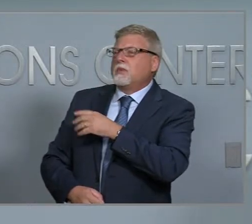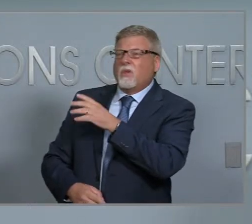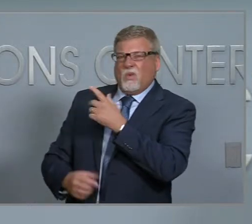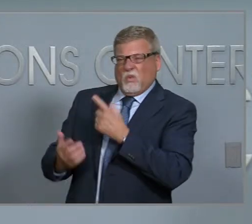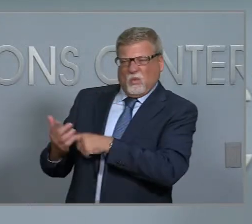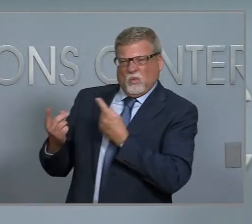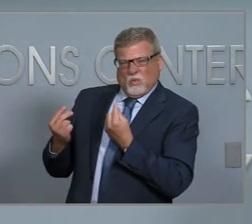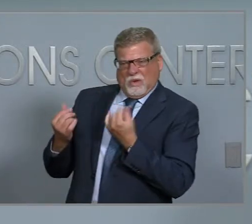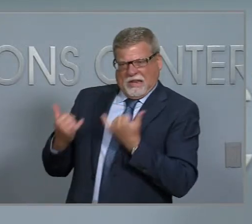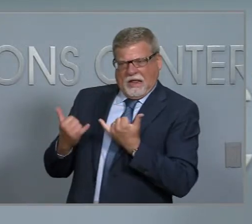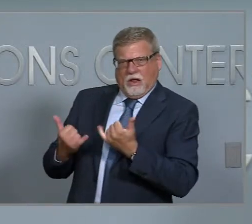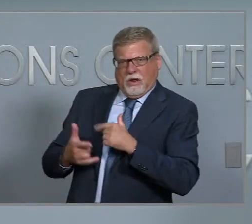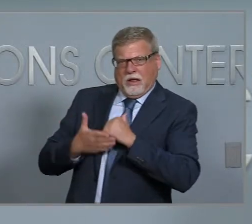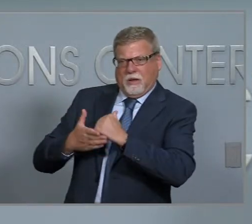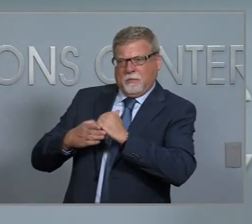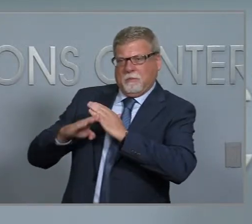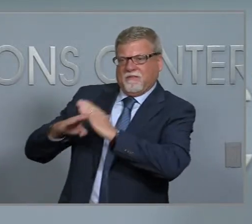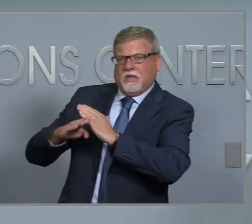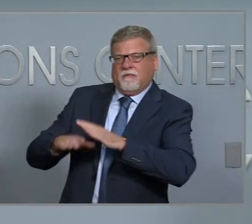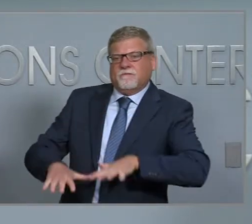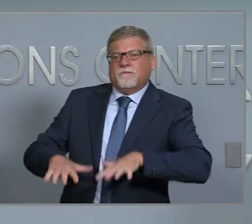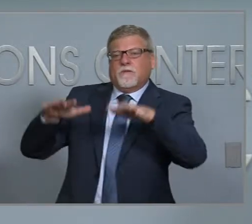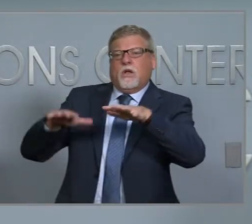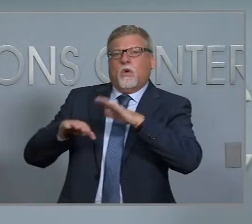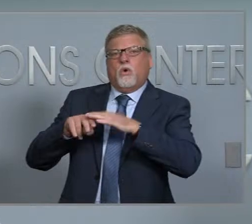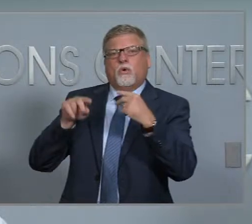mitigate flooding on our roadways?